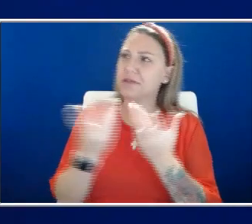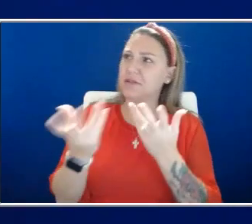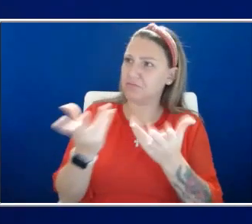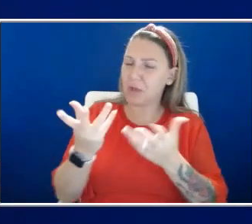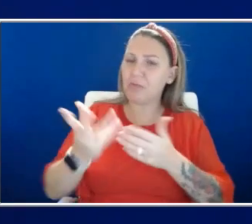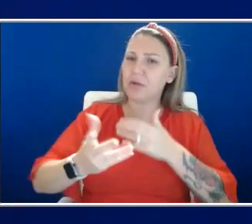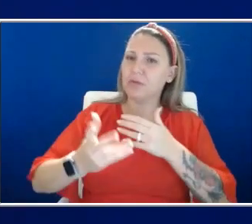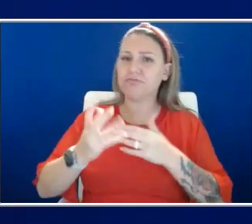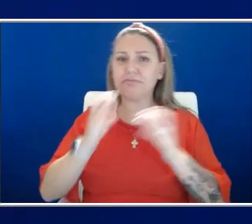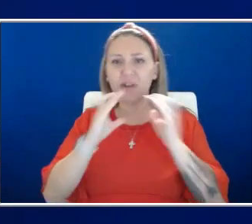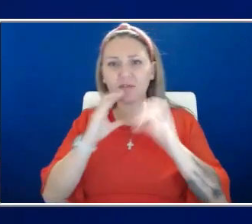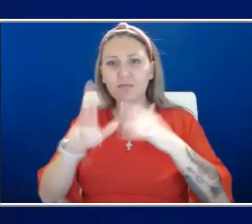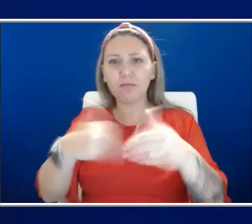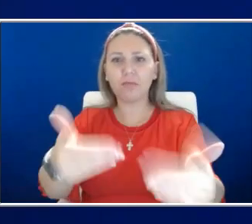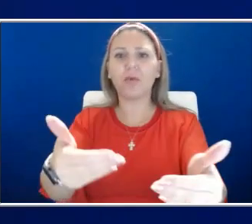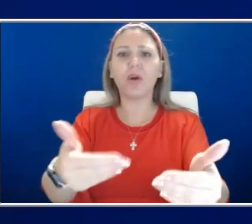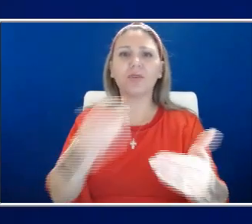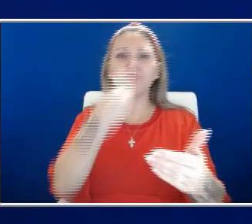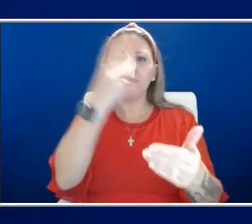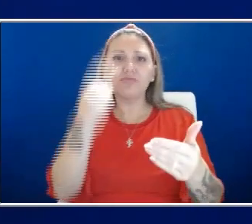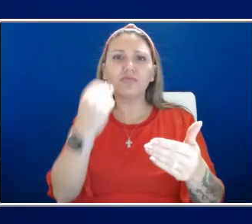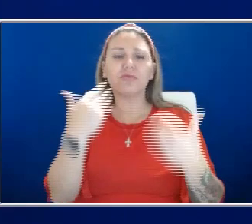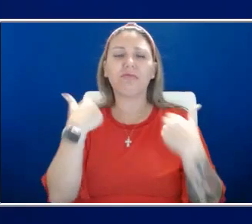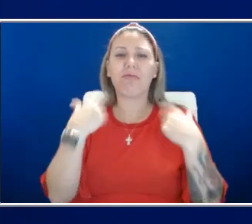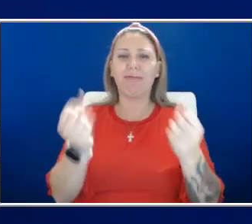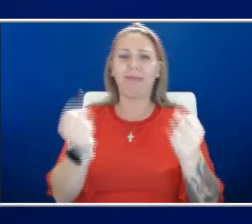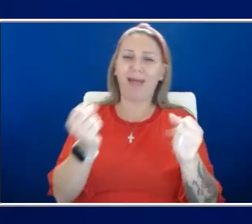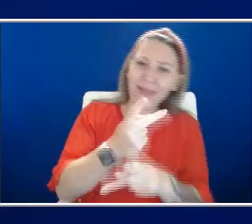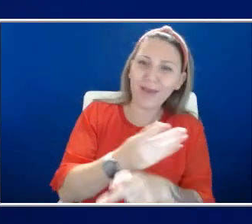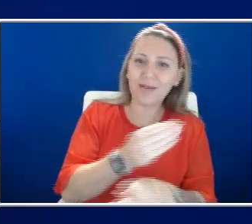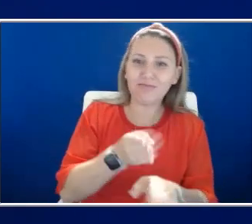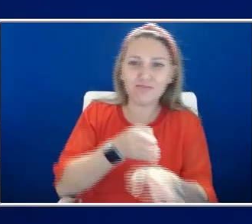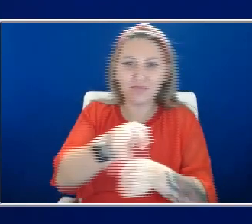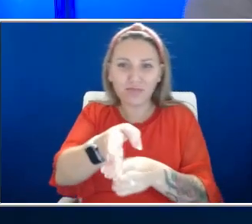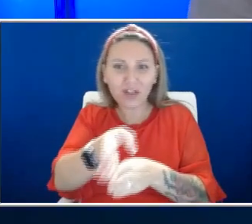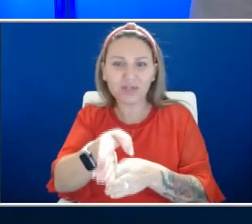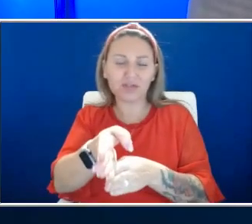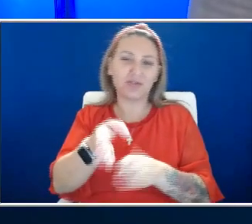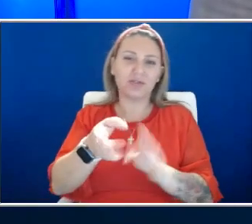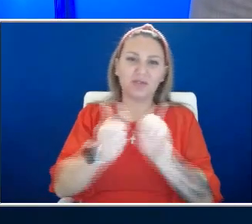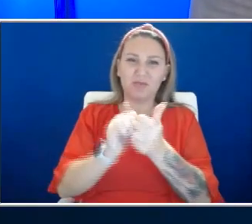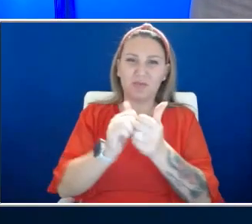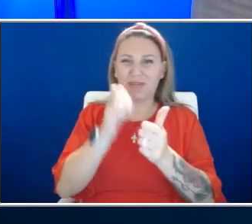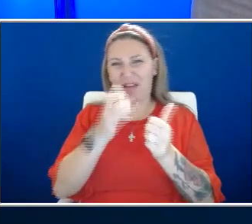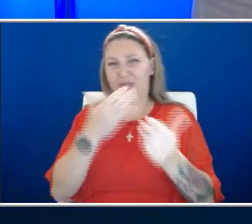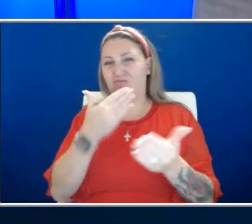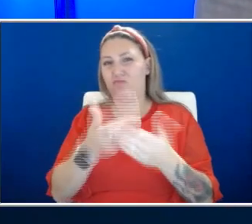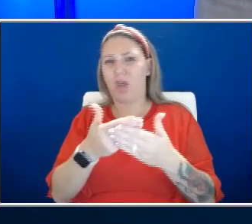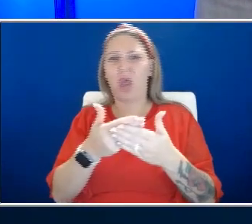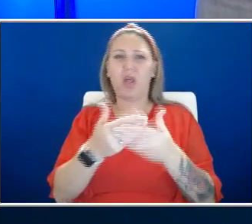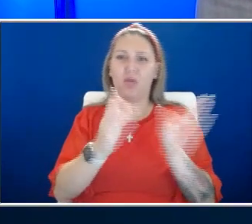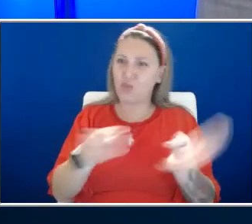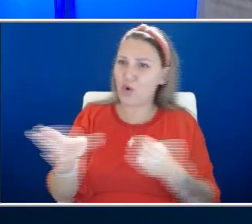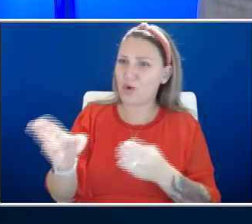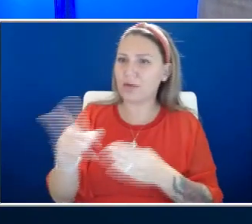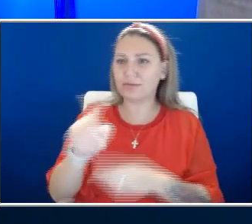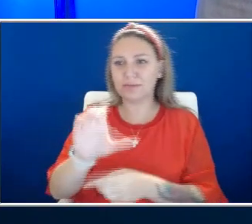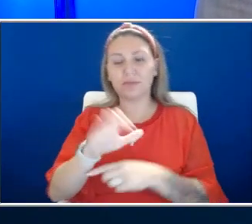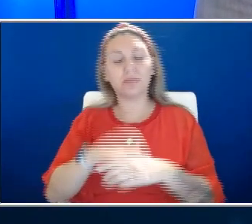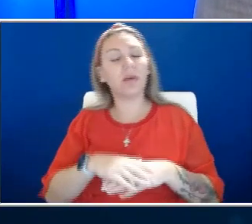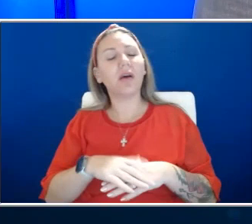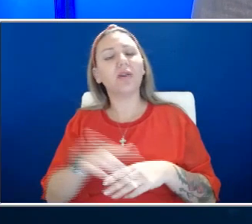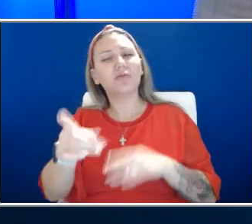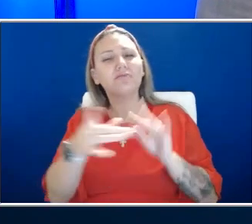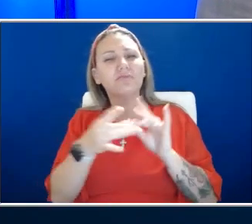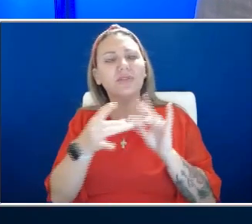the beauty for us was that healthcare in professional sports wasn't very well organized in Kansas City. Mark, you mentioned it a little bit, but Bob, tell me, what does